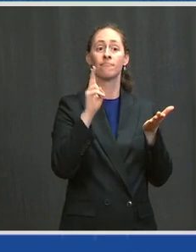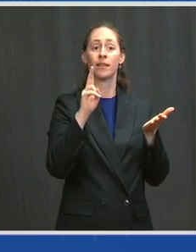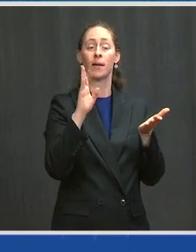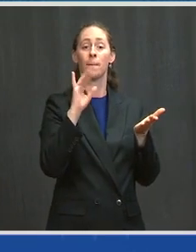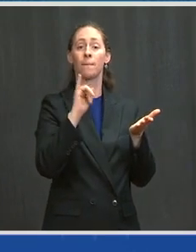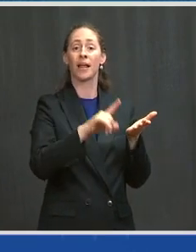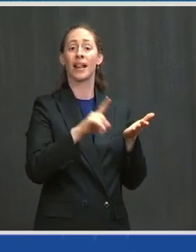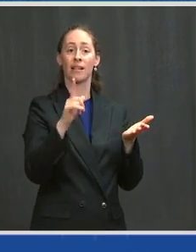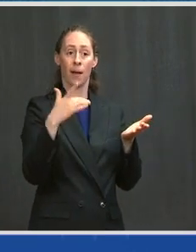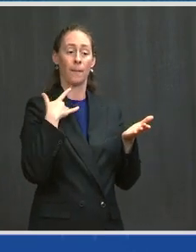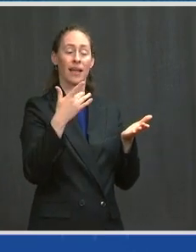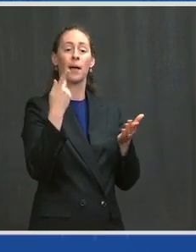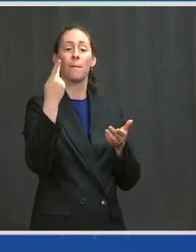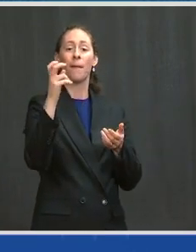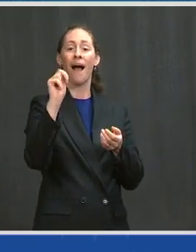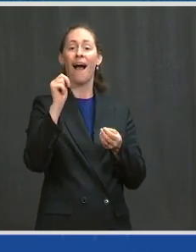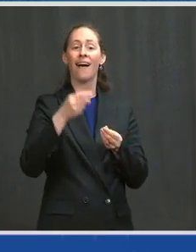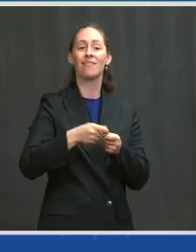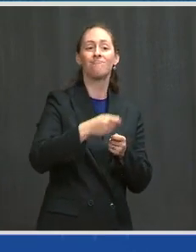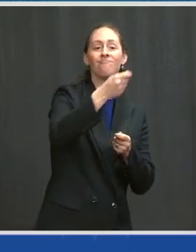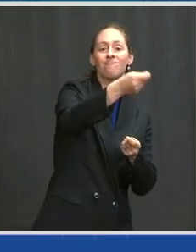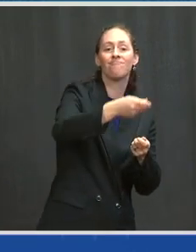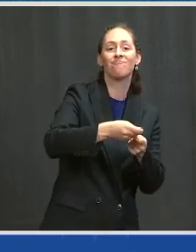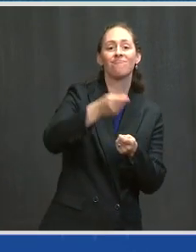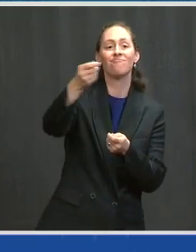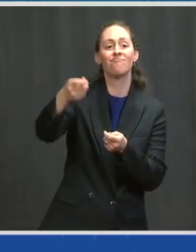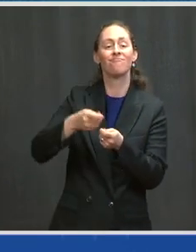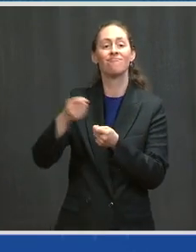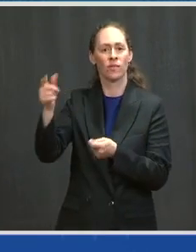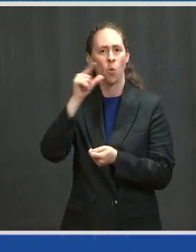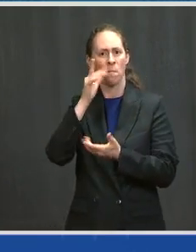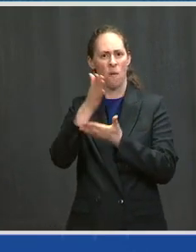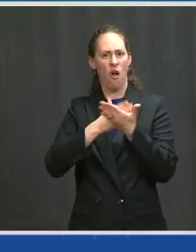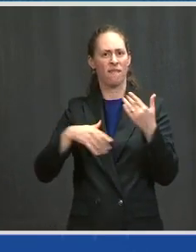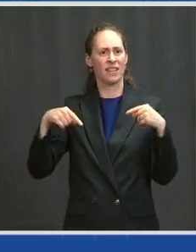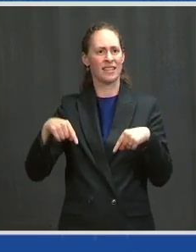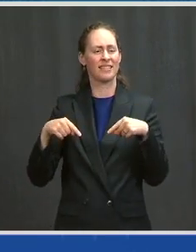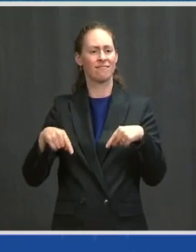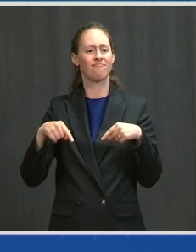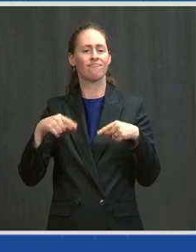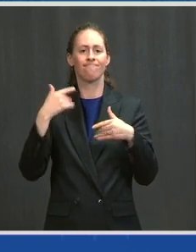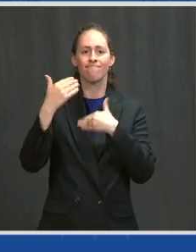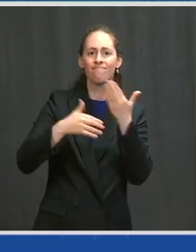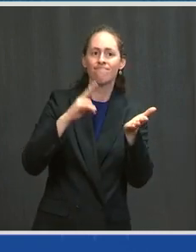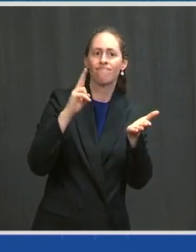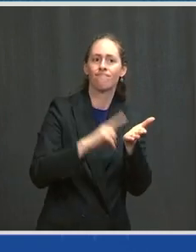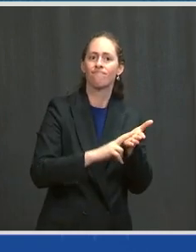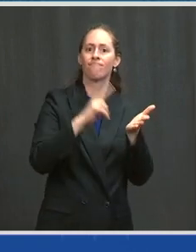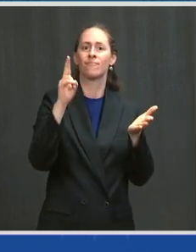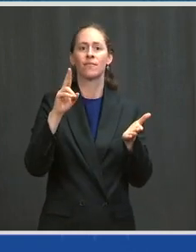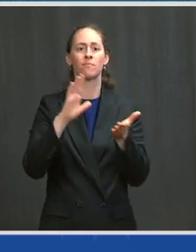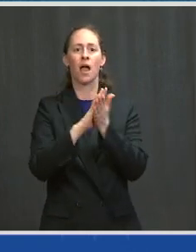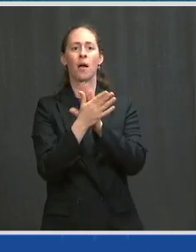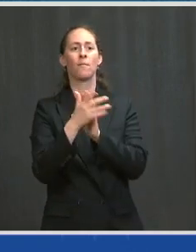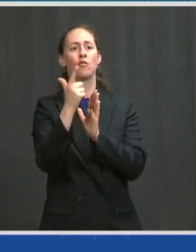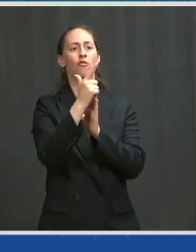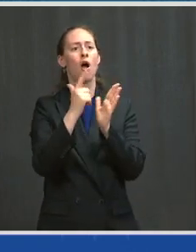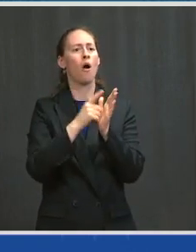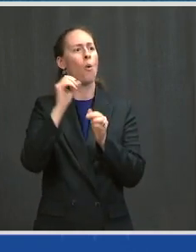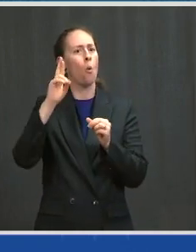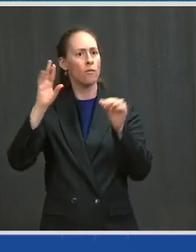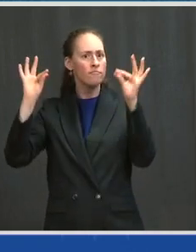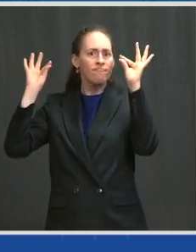to each of the people who had something to do with the law or the decision being made in the first